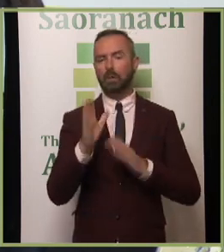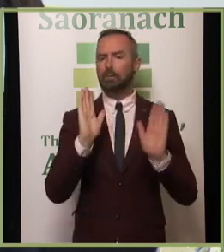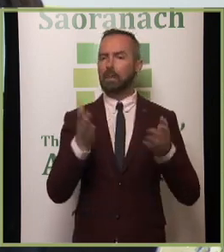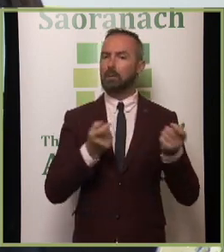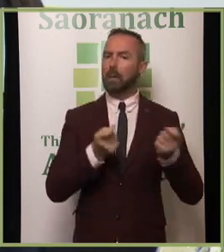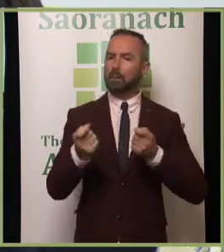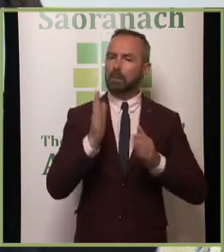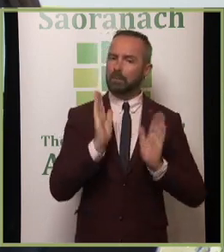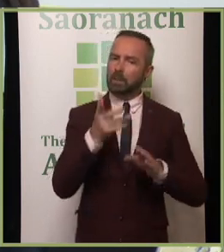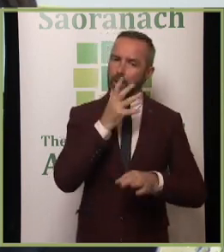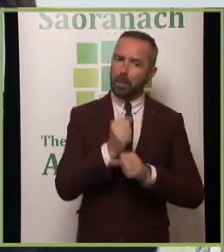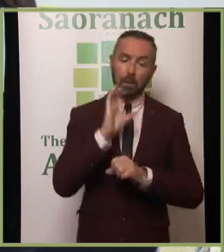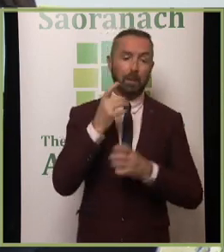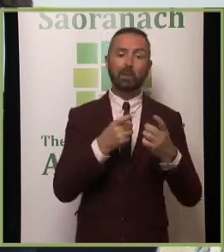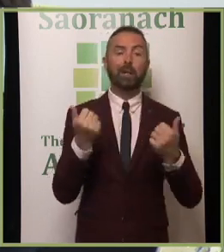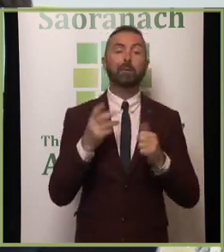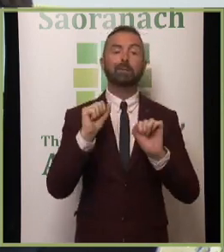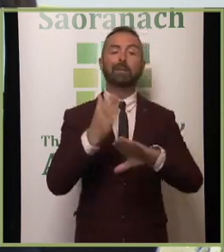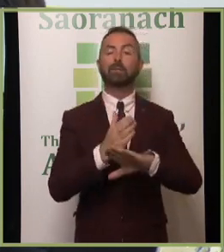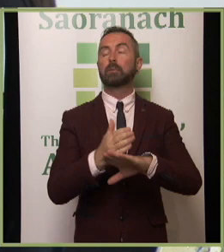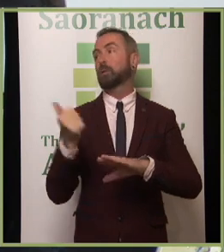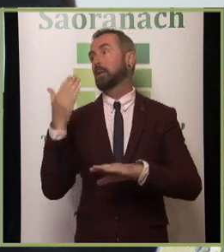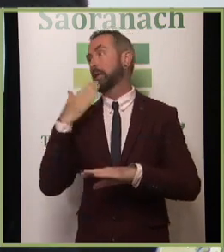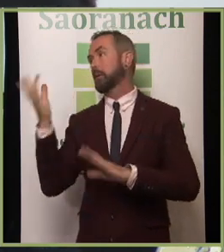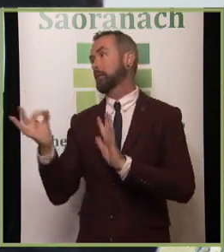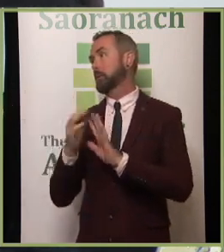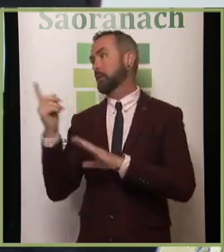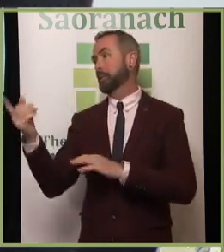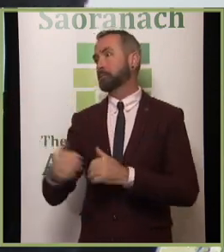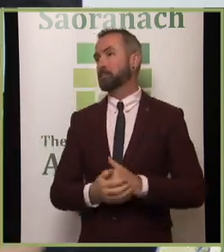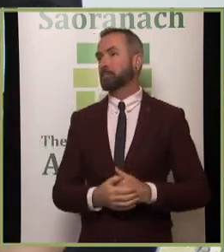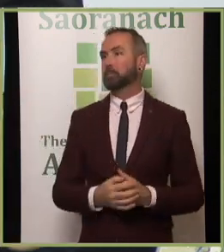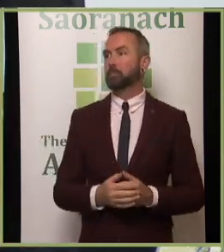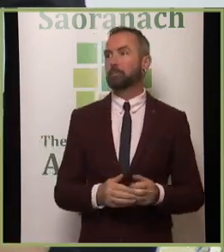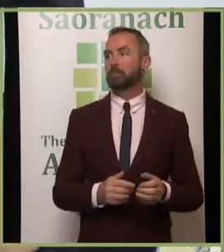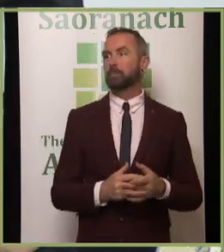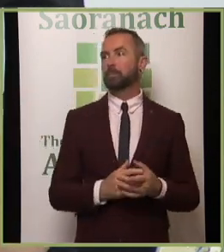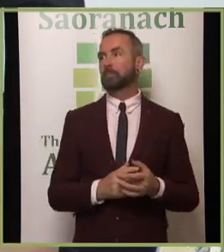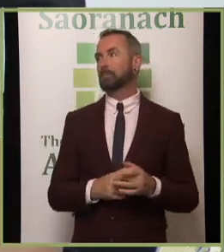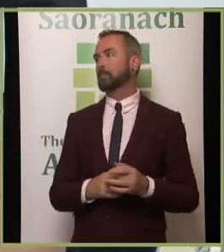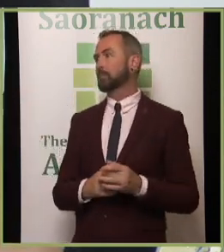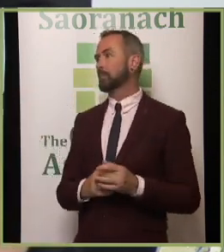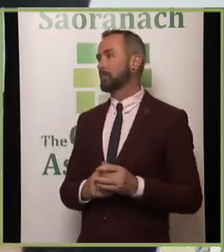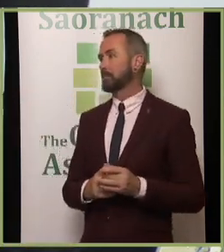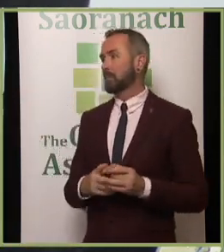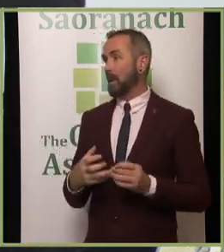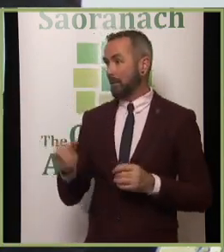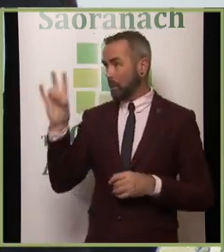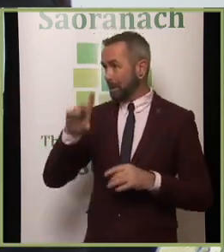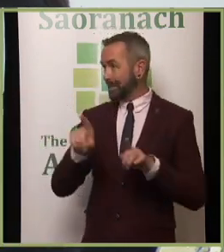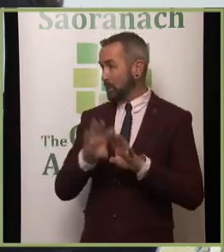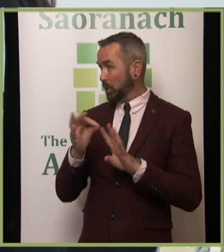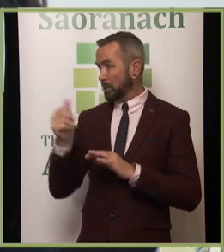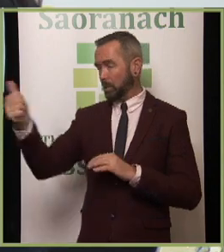because that's what we're going to say Coillte does anyway. So thank you, Fiona, for pointing that out. And thank you, Robert, for the initial suggestion. And we had a question from Sheila. It was this. Okay, so